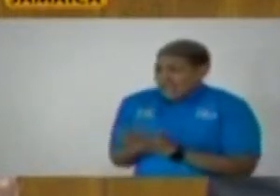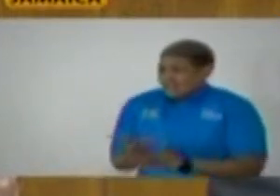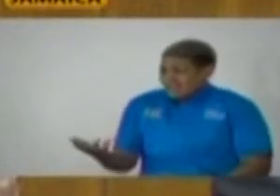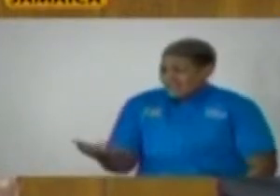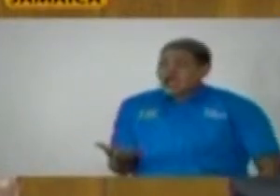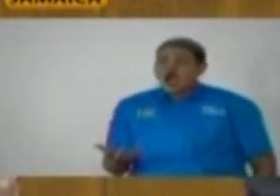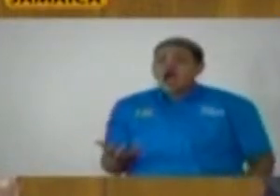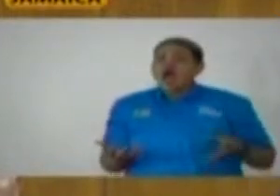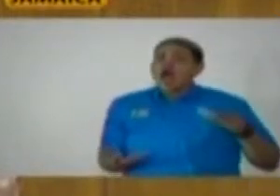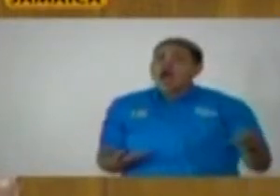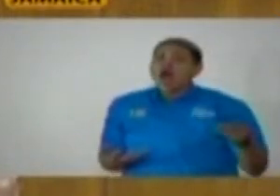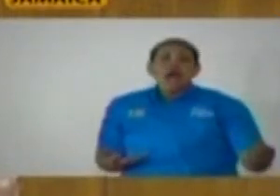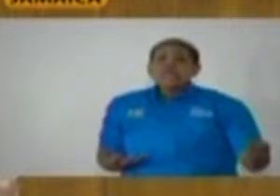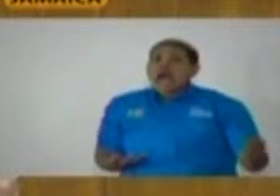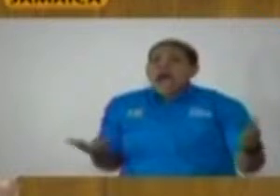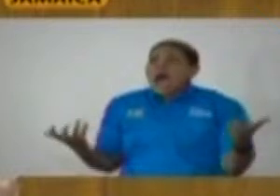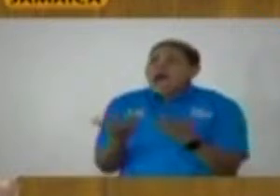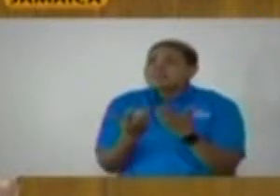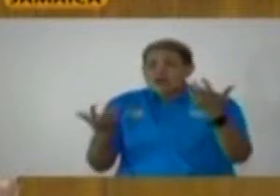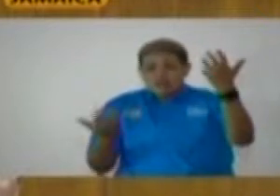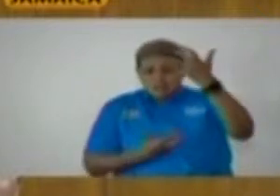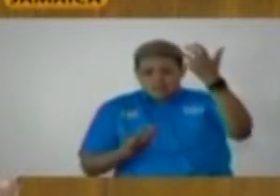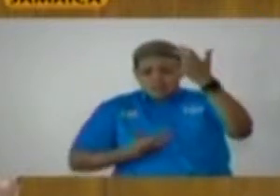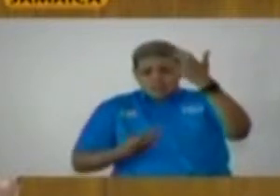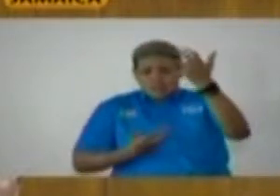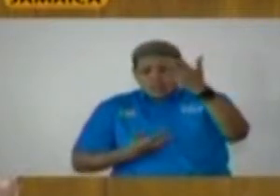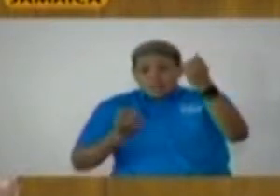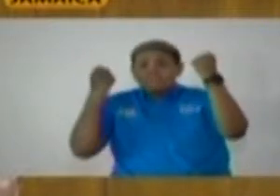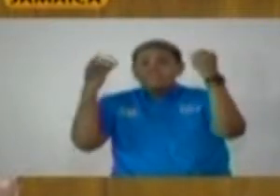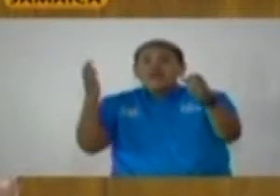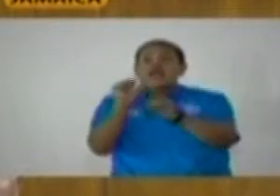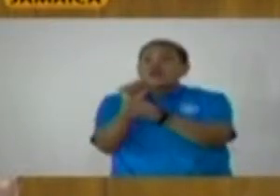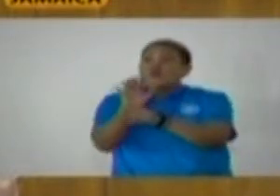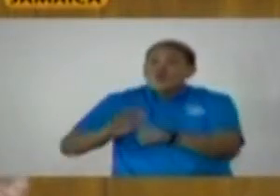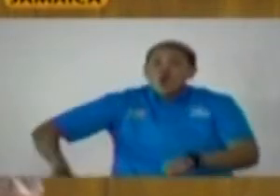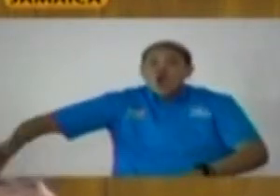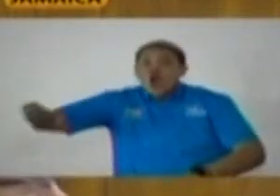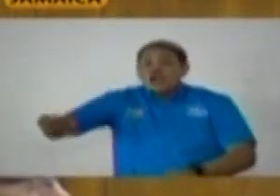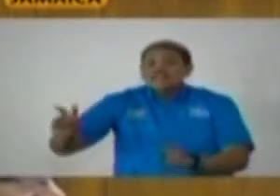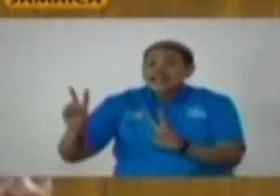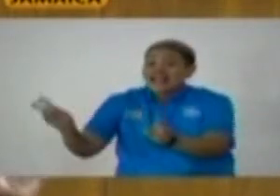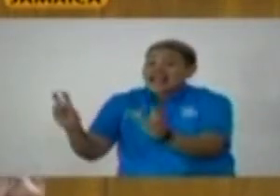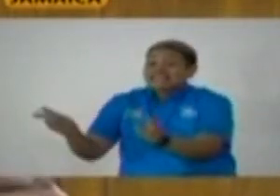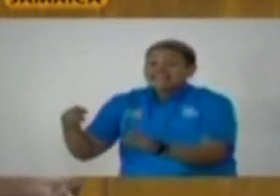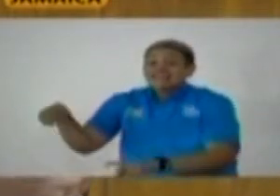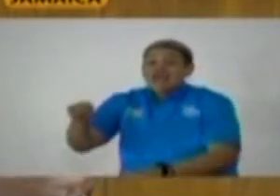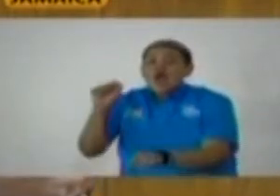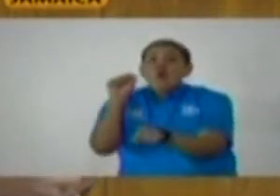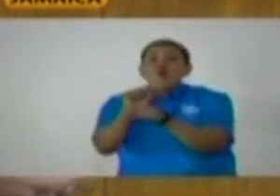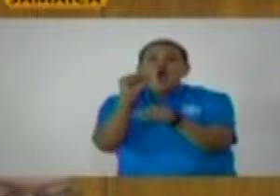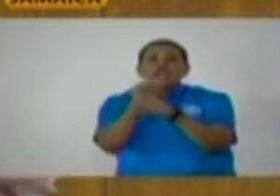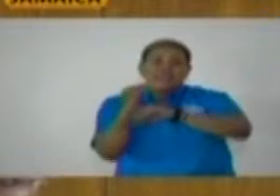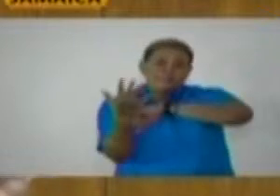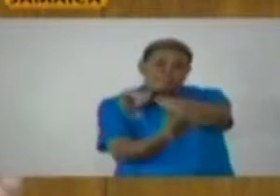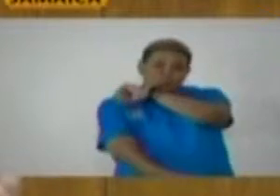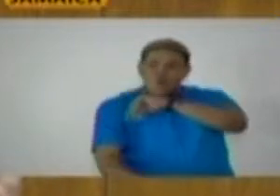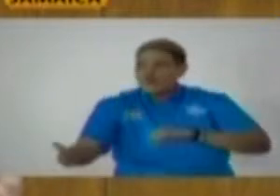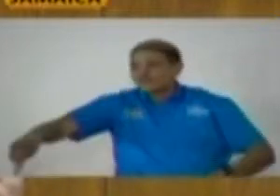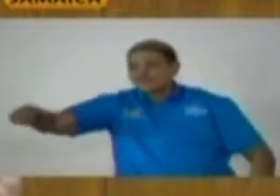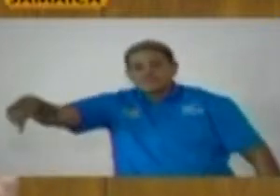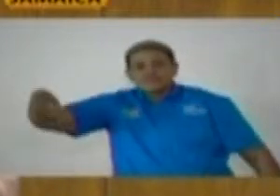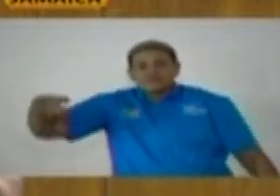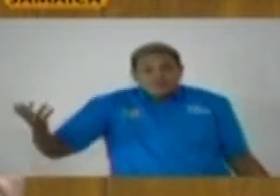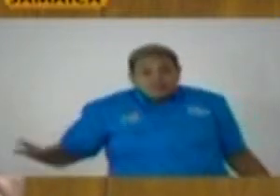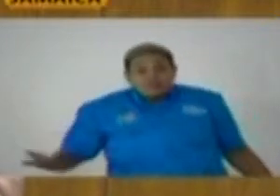Jamaica has resulted in a large number of our workers being classified as working poor.